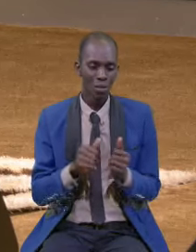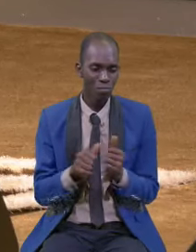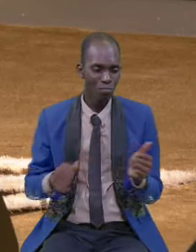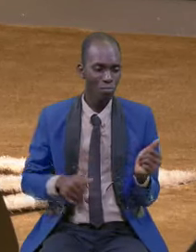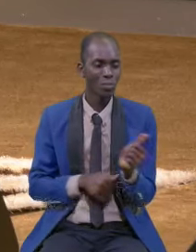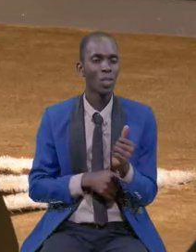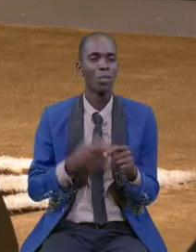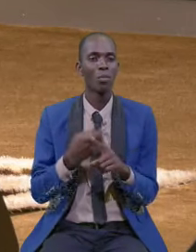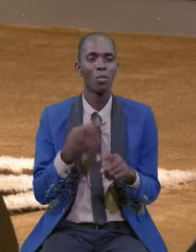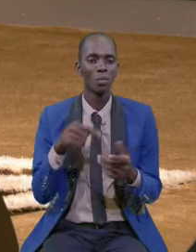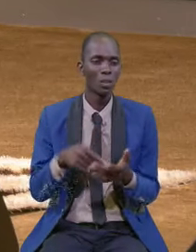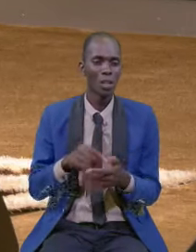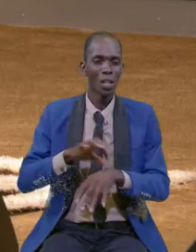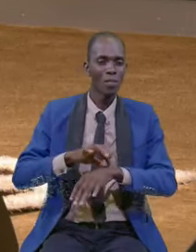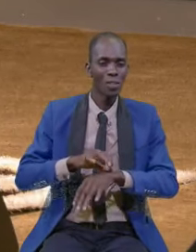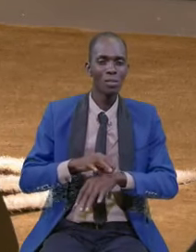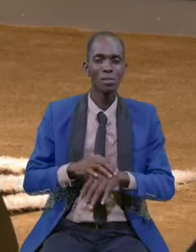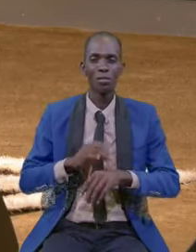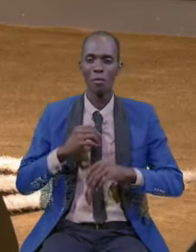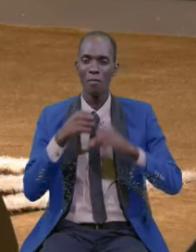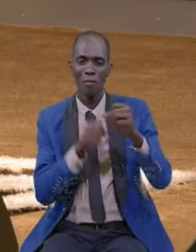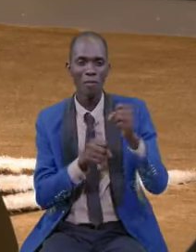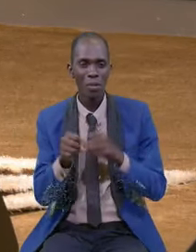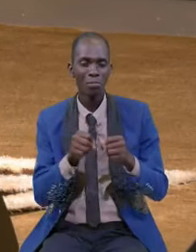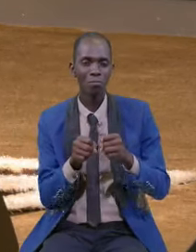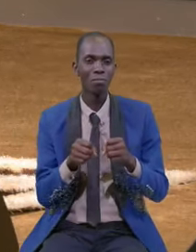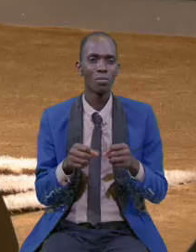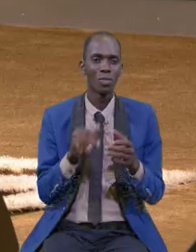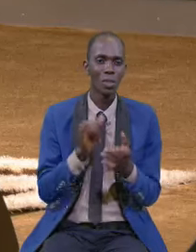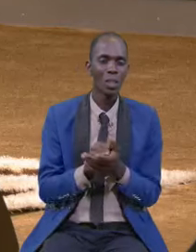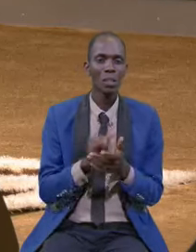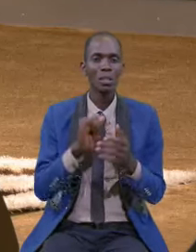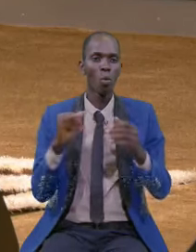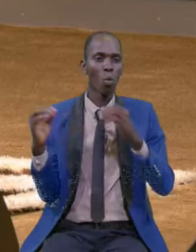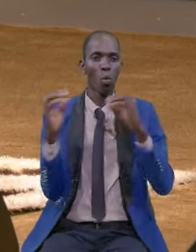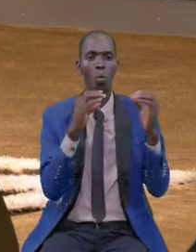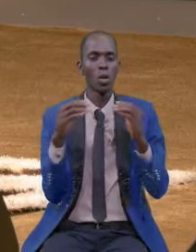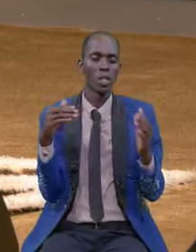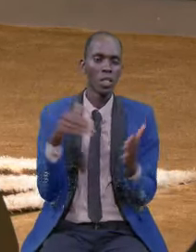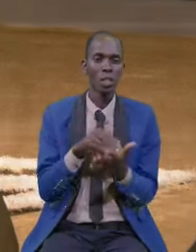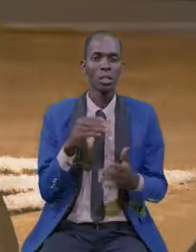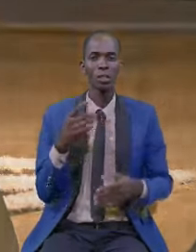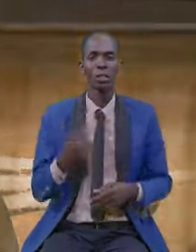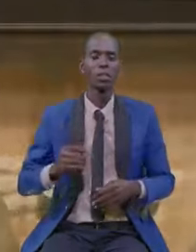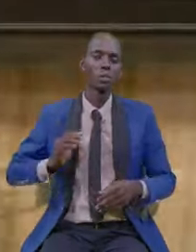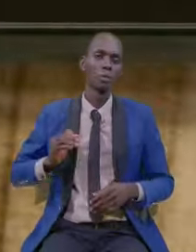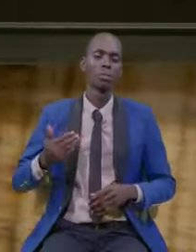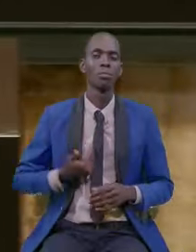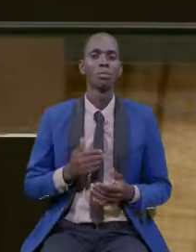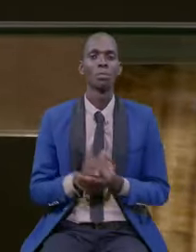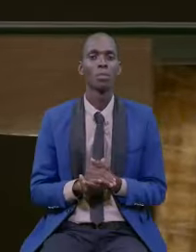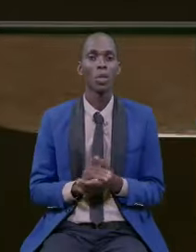so fleshly fight, which war against the soul. When